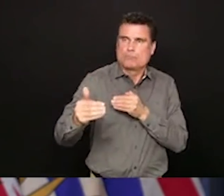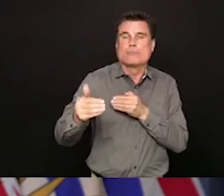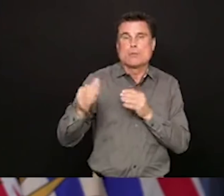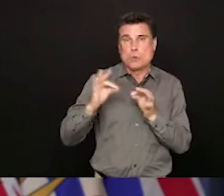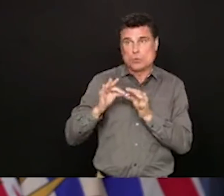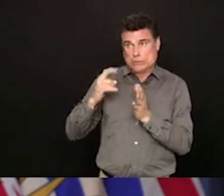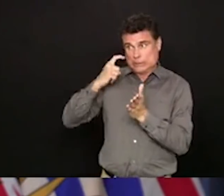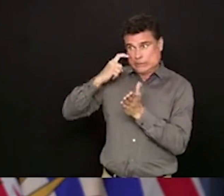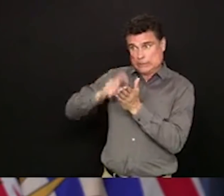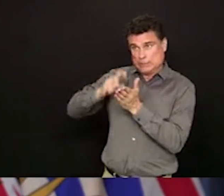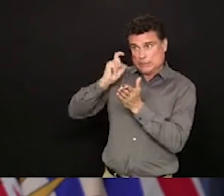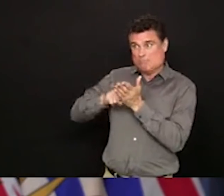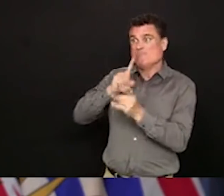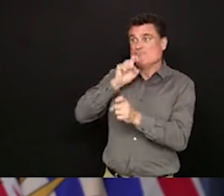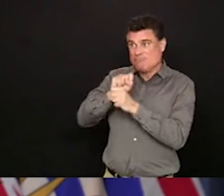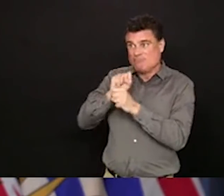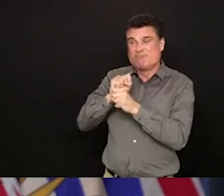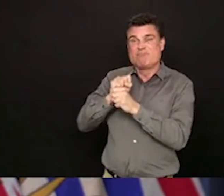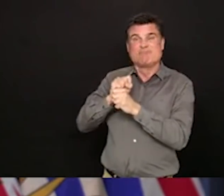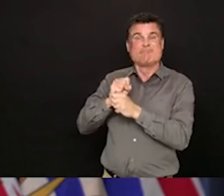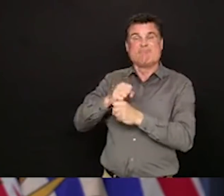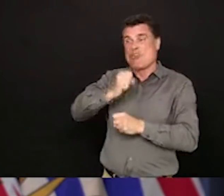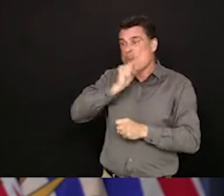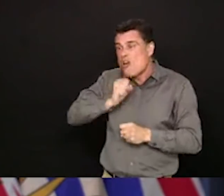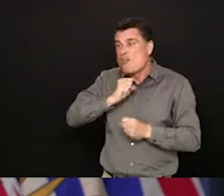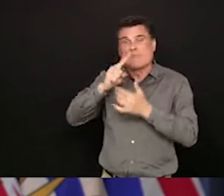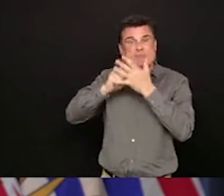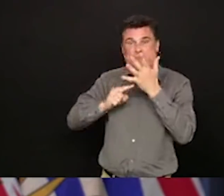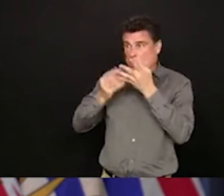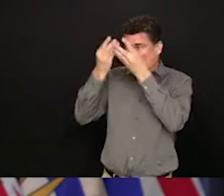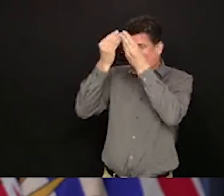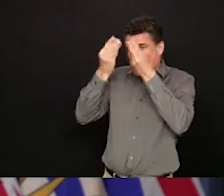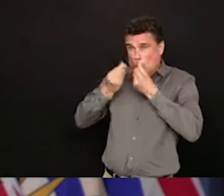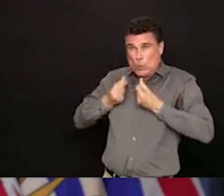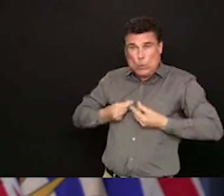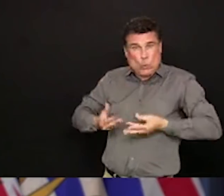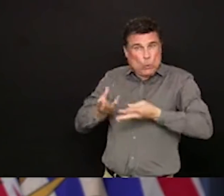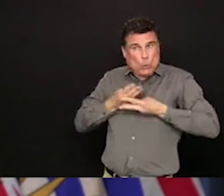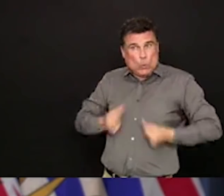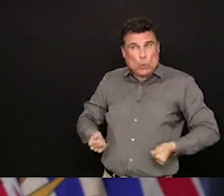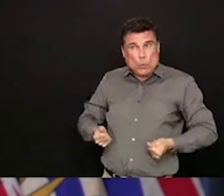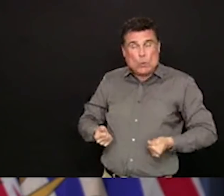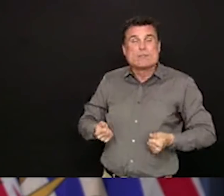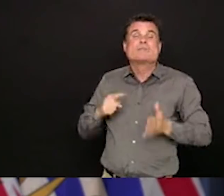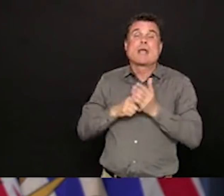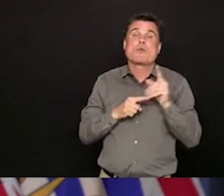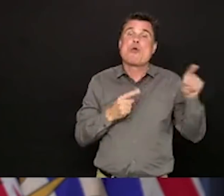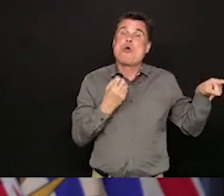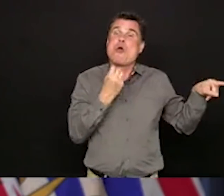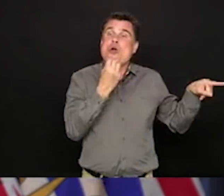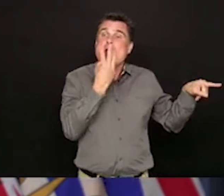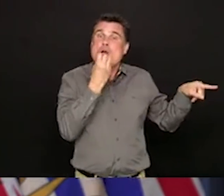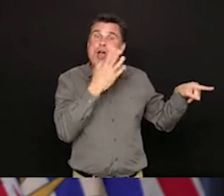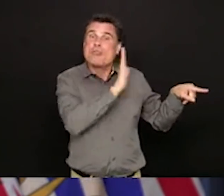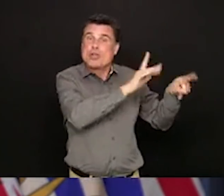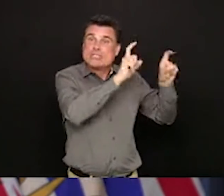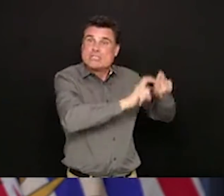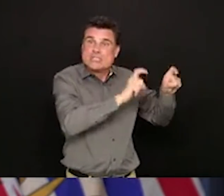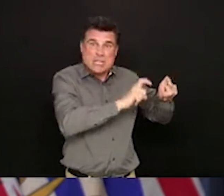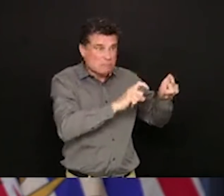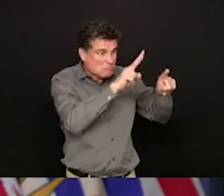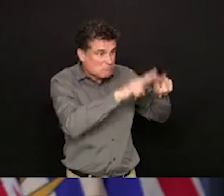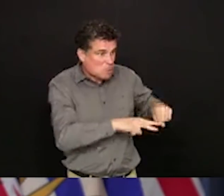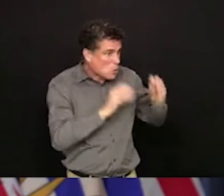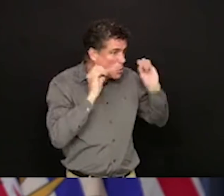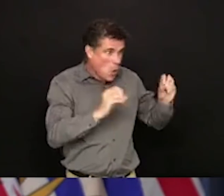who, after a period of time, tested positive for the virus again. But again, not having symptoms, and